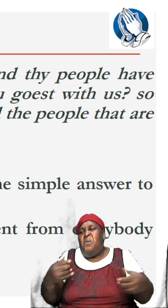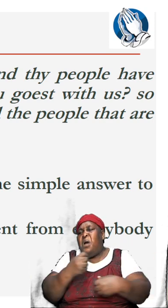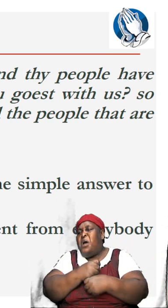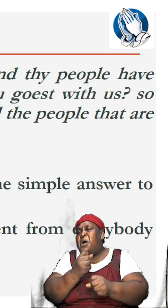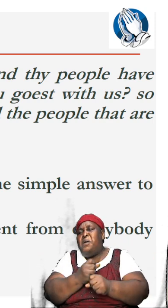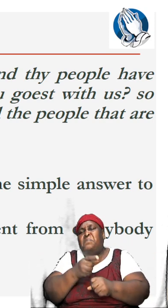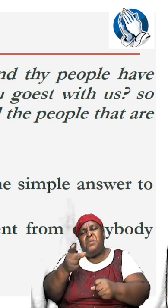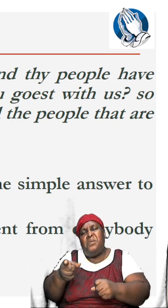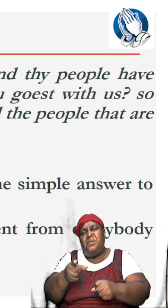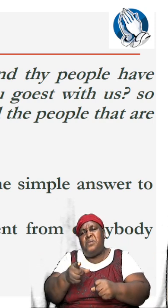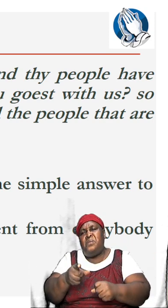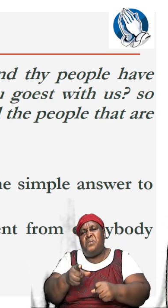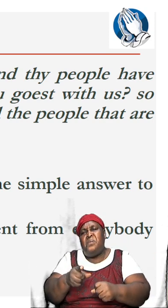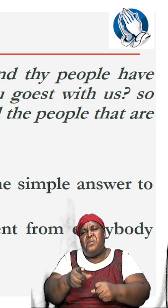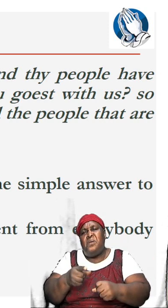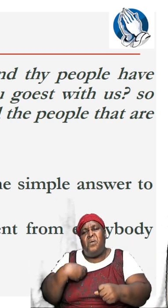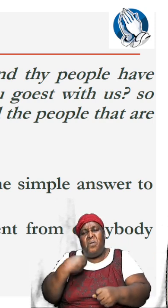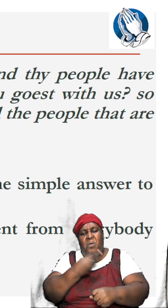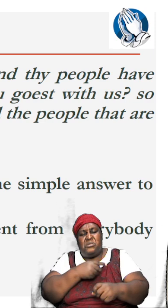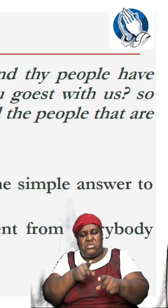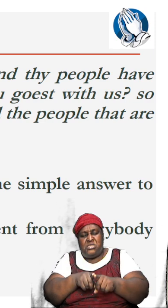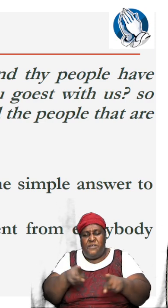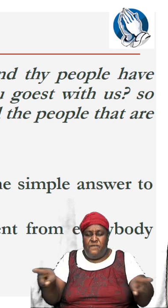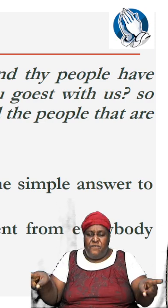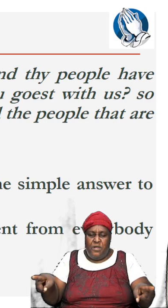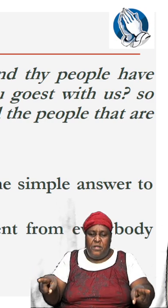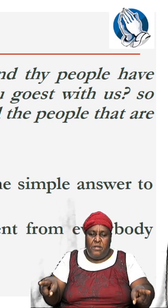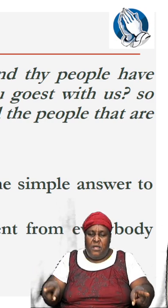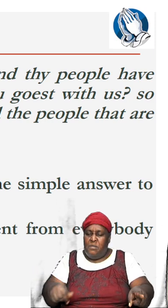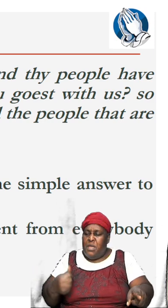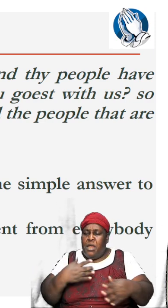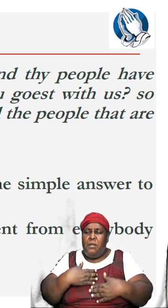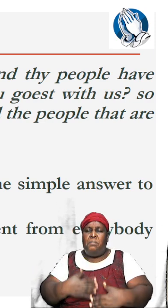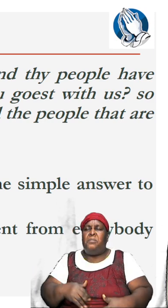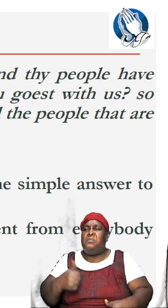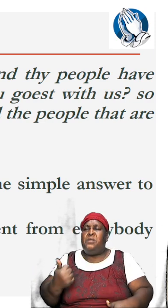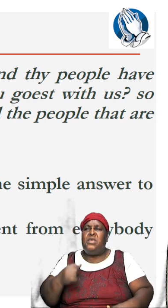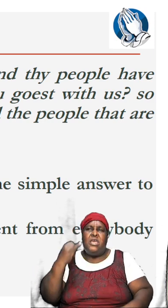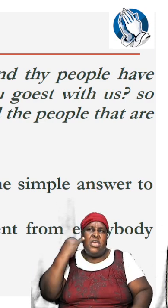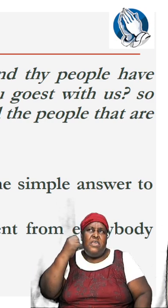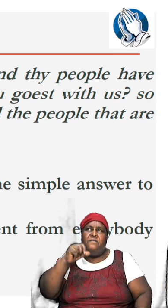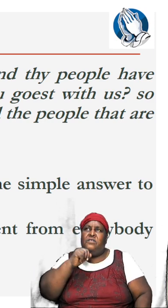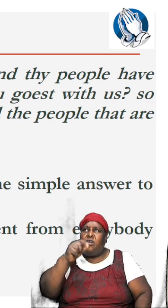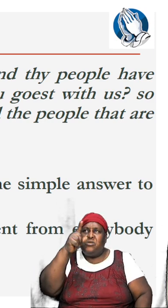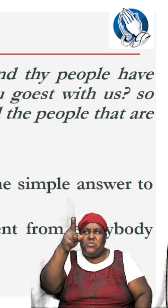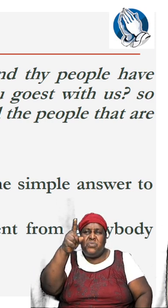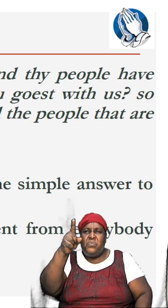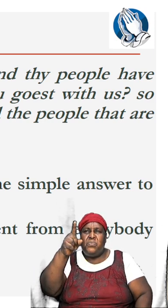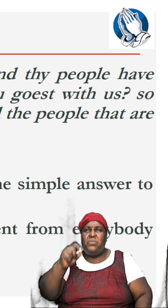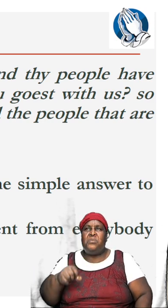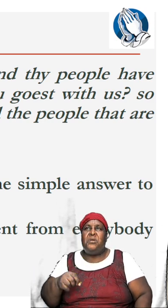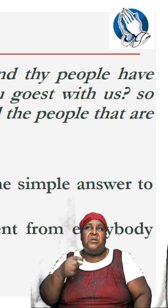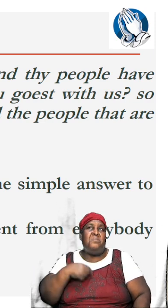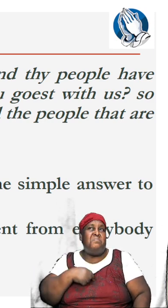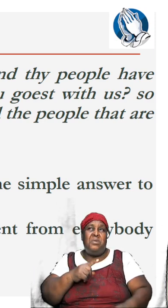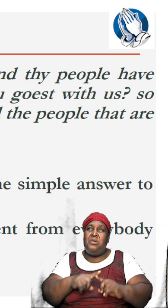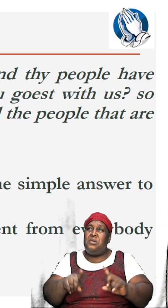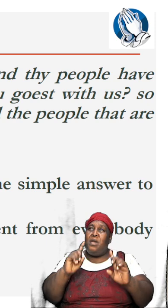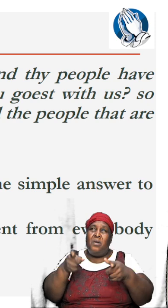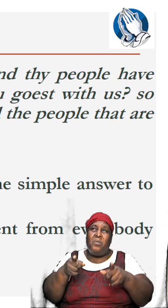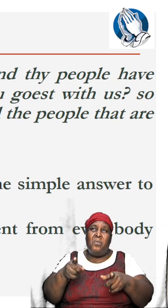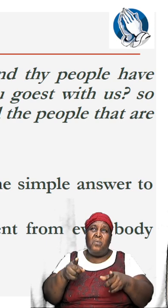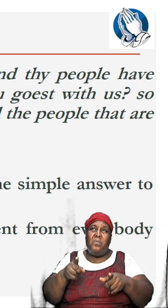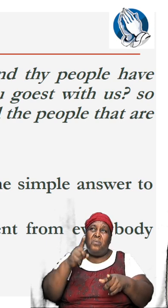from everybody else if it's not you, God? In other words, I can't go unless you go with